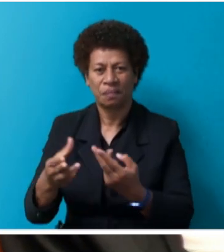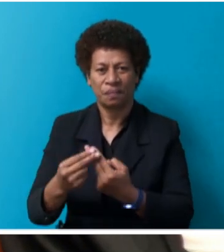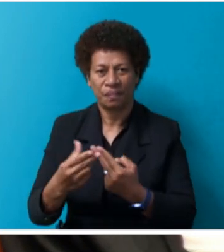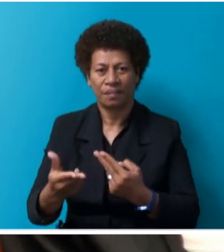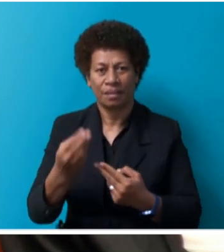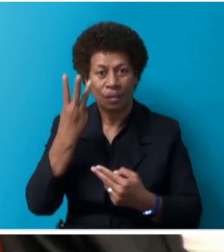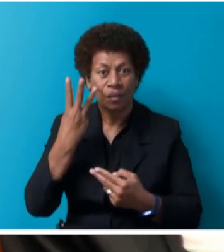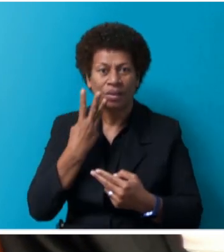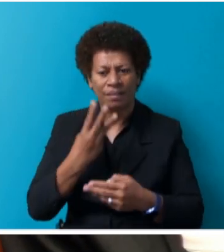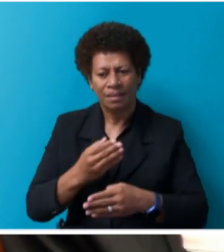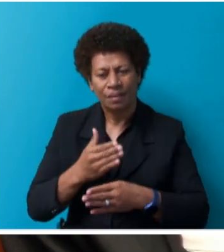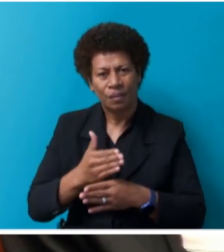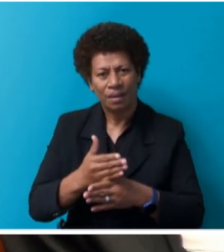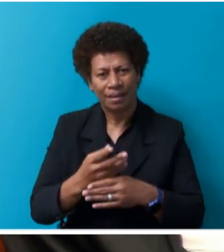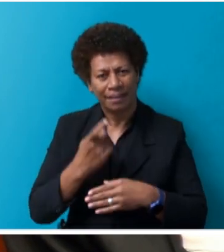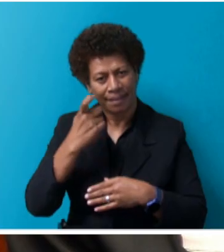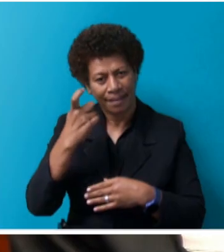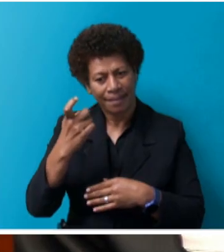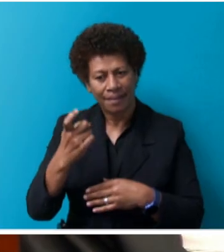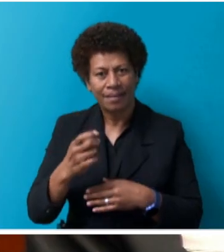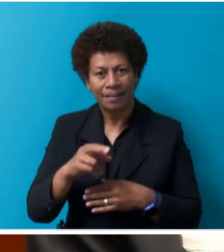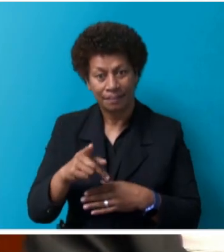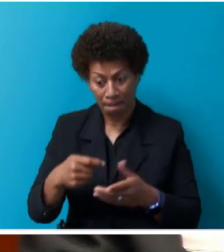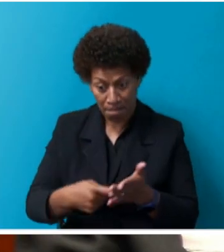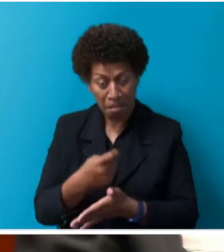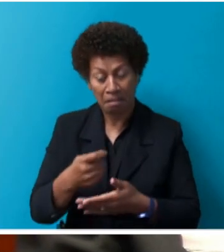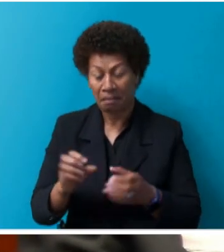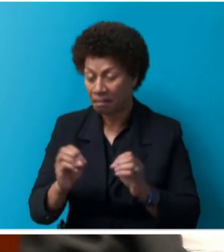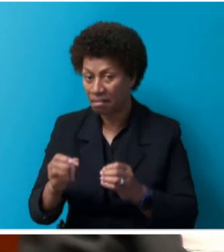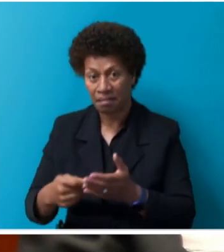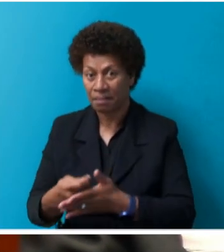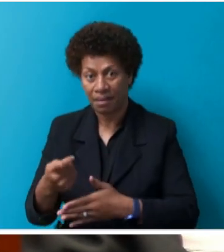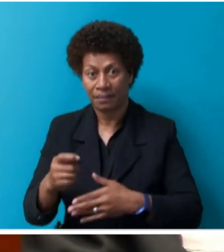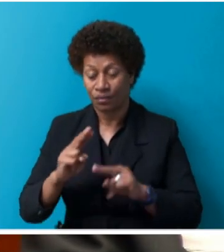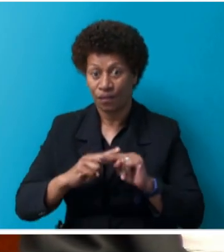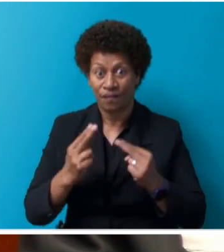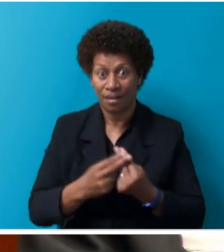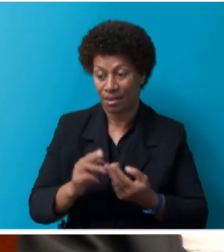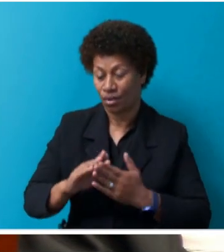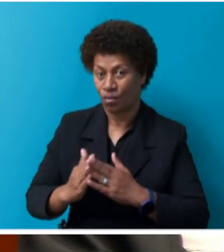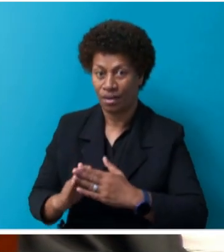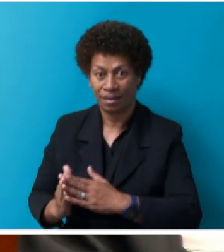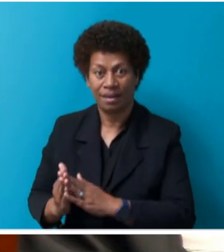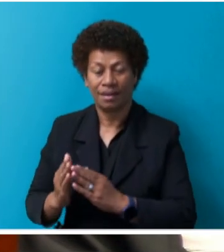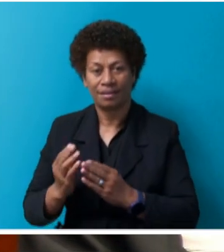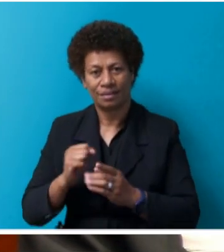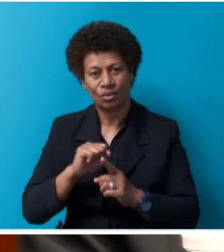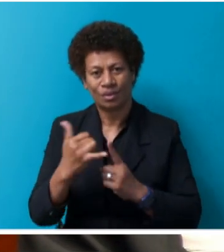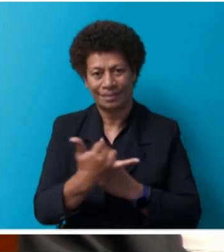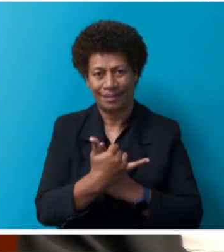their care work, both paid and unpaid, which underpins the functioning of families, communities, and society. They